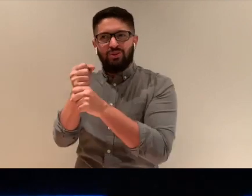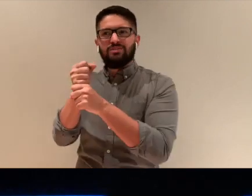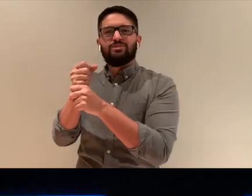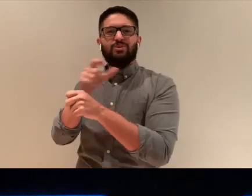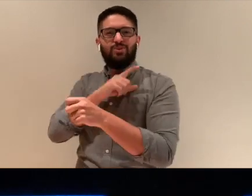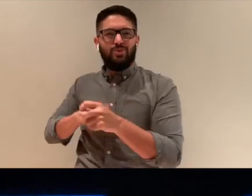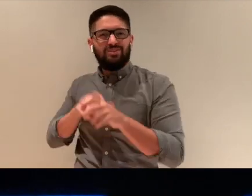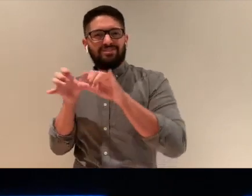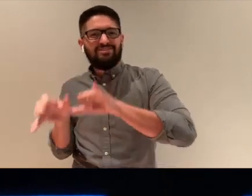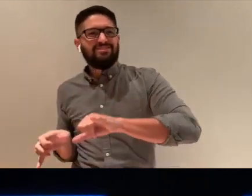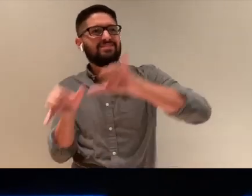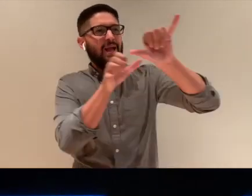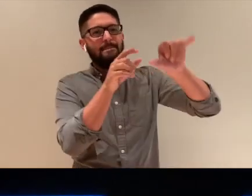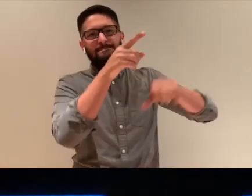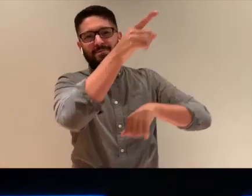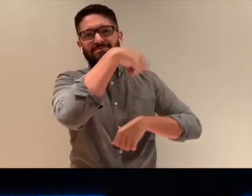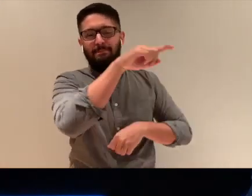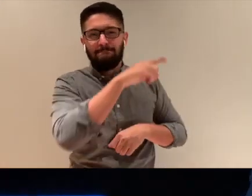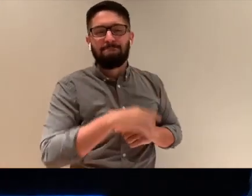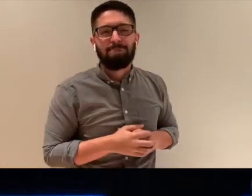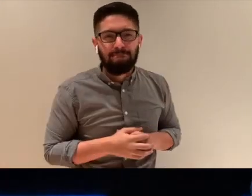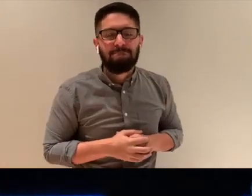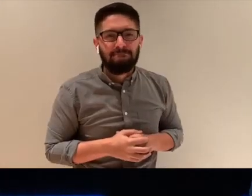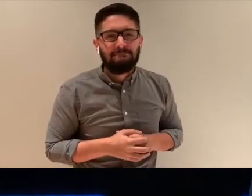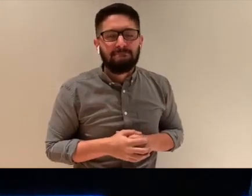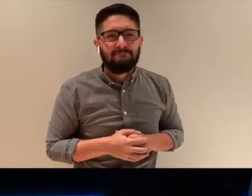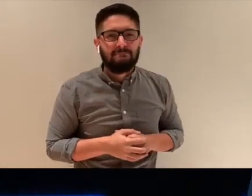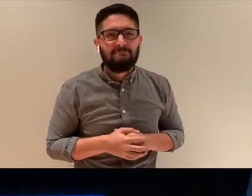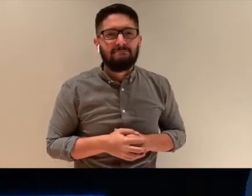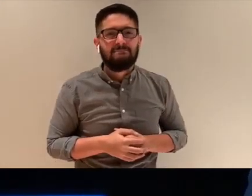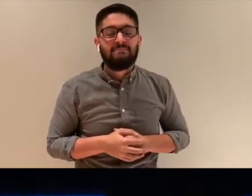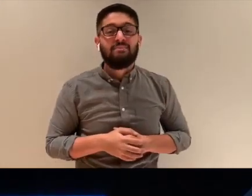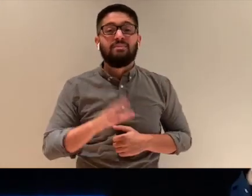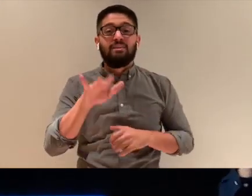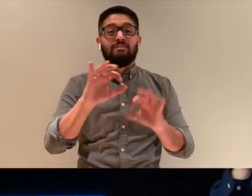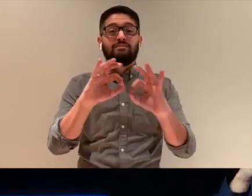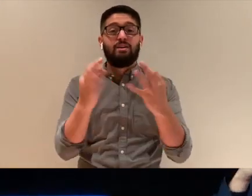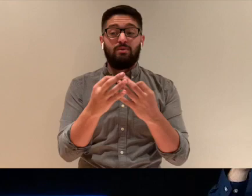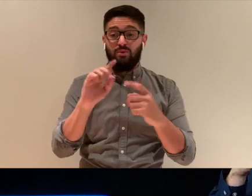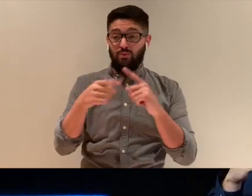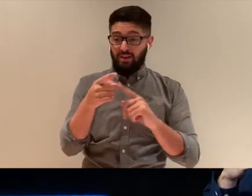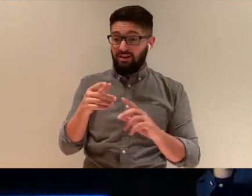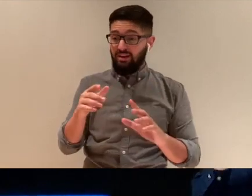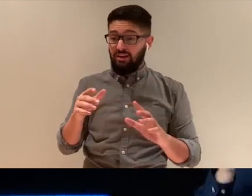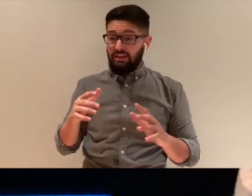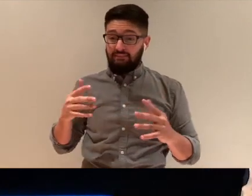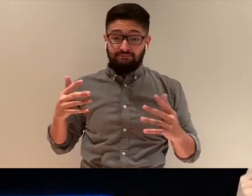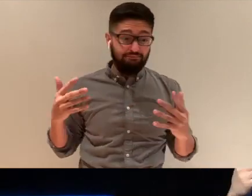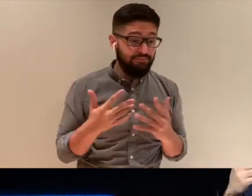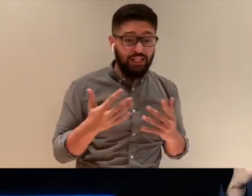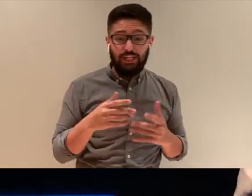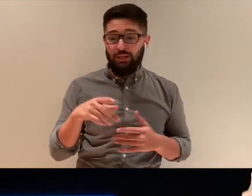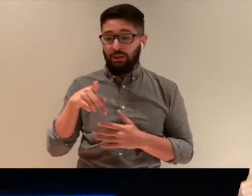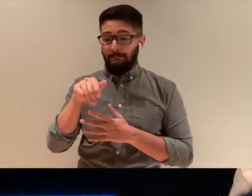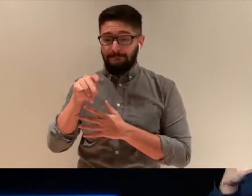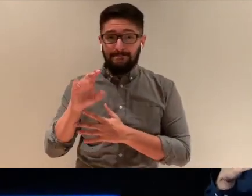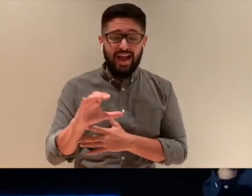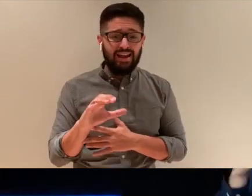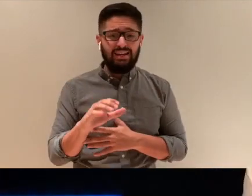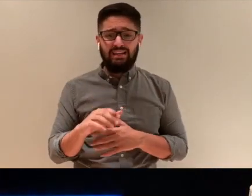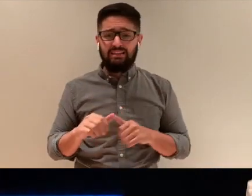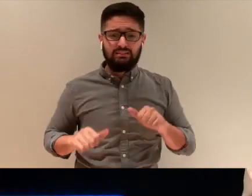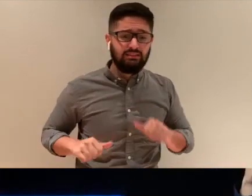our eyes on the Lord just like they did. And so family, as when fear or panic